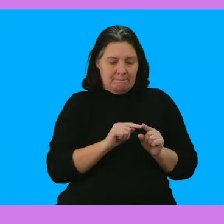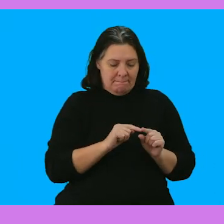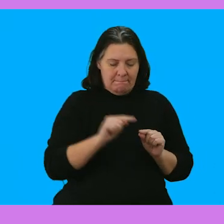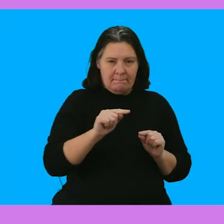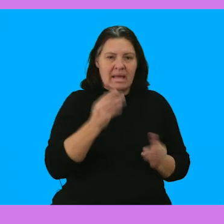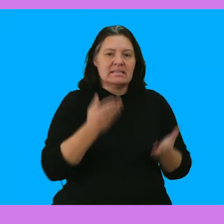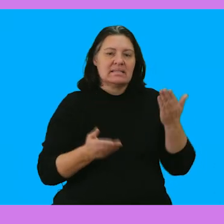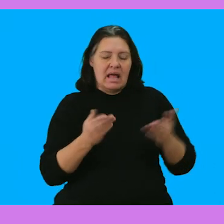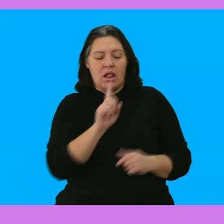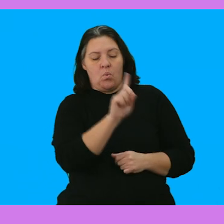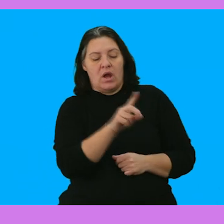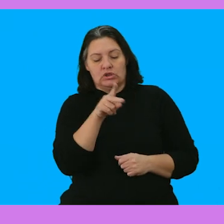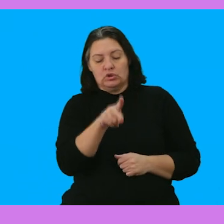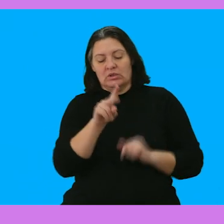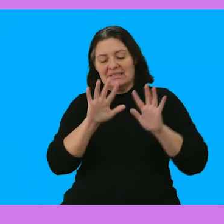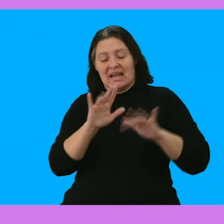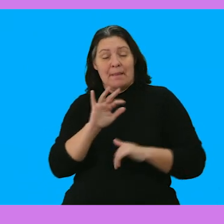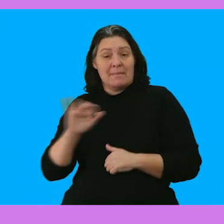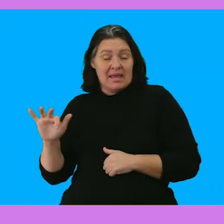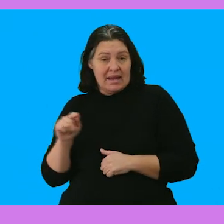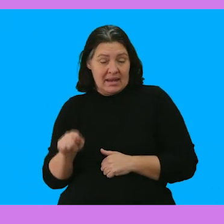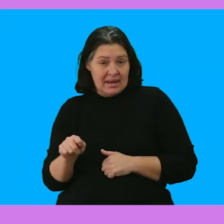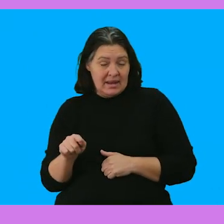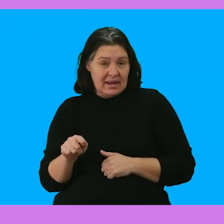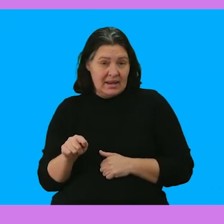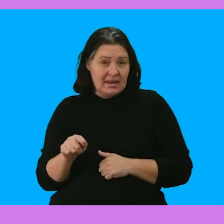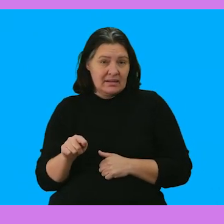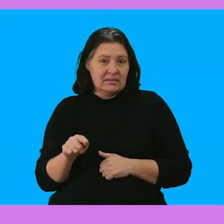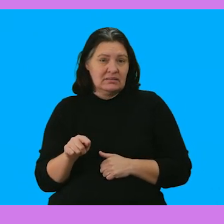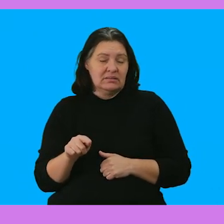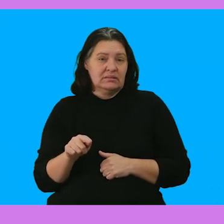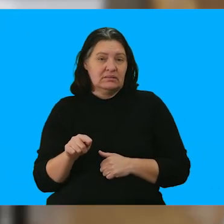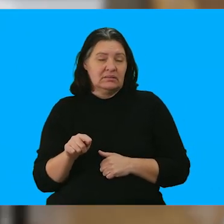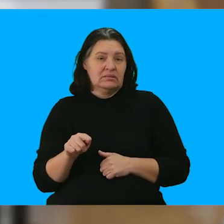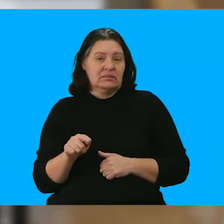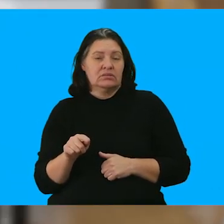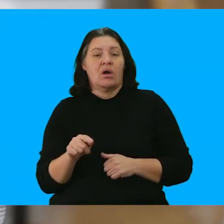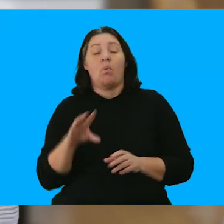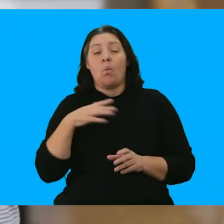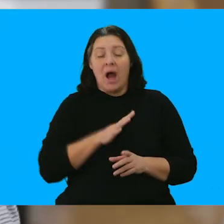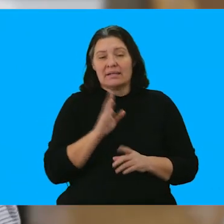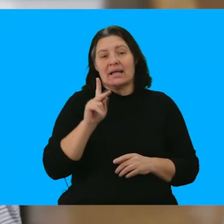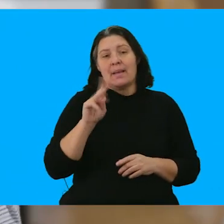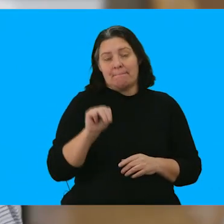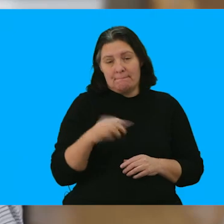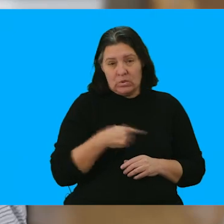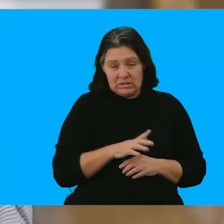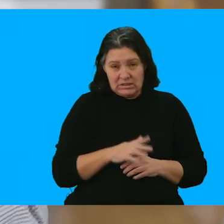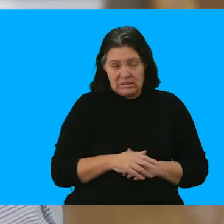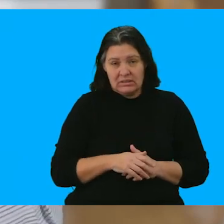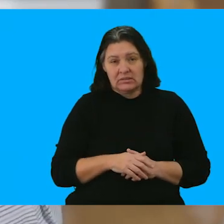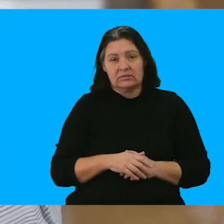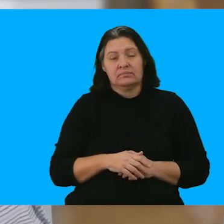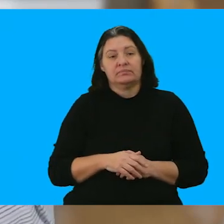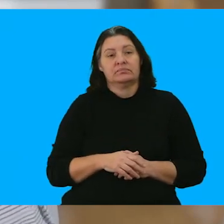centimeters. We must use the scale of 1:10 million to determine the actual distance, right, in kilometers. Now let's